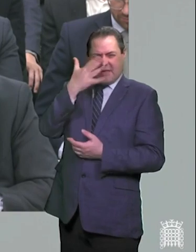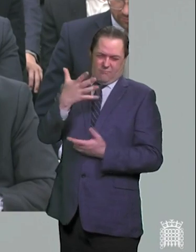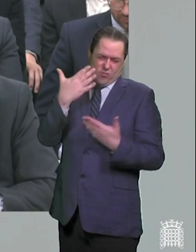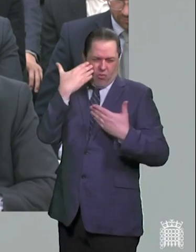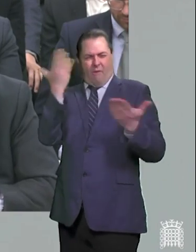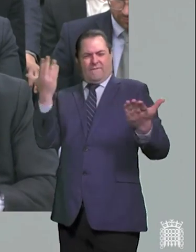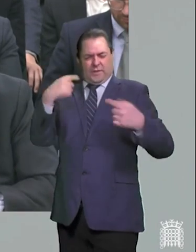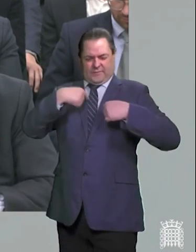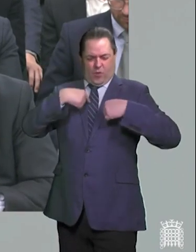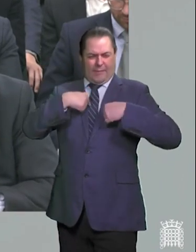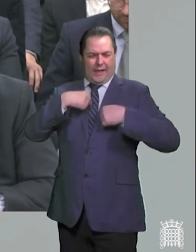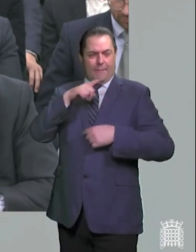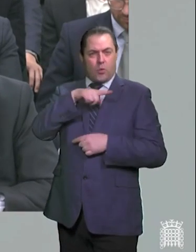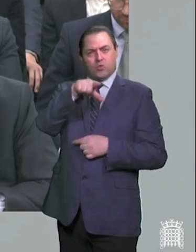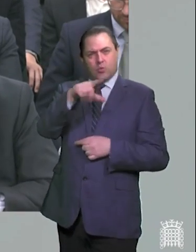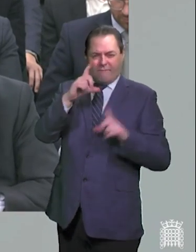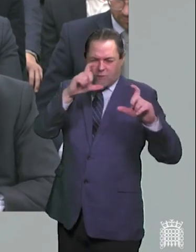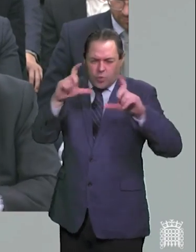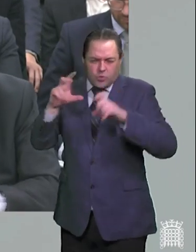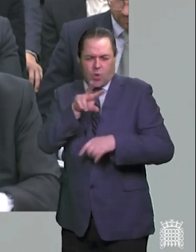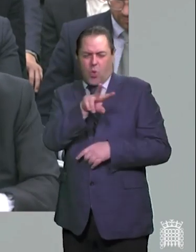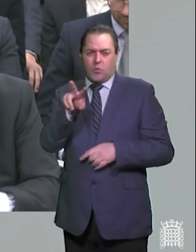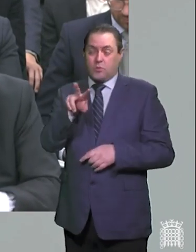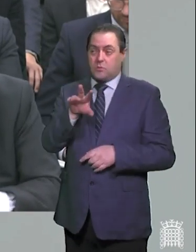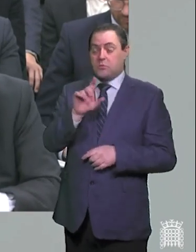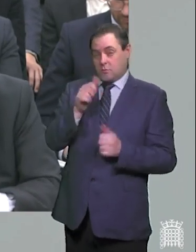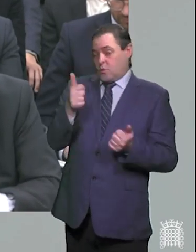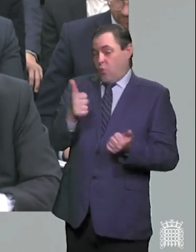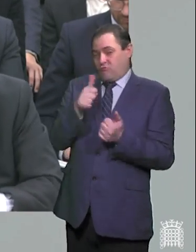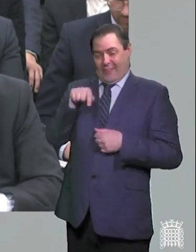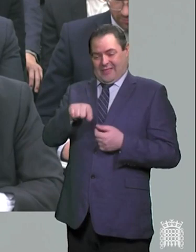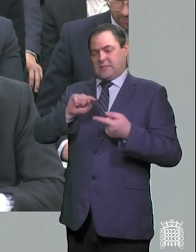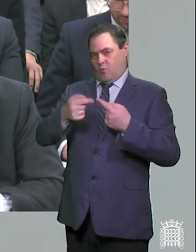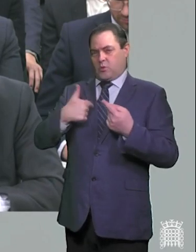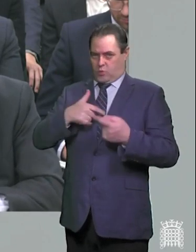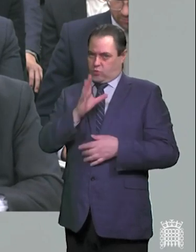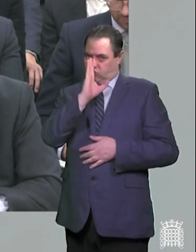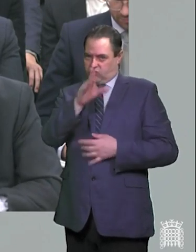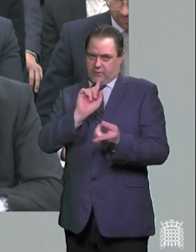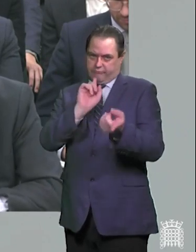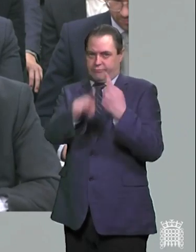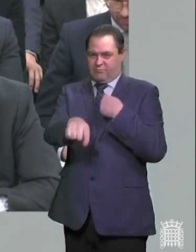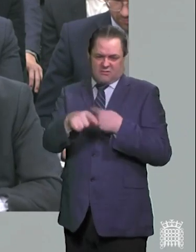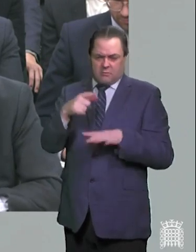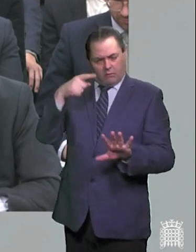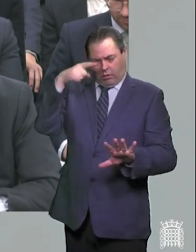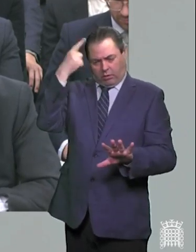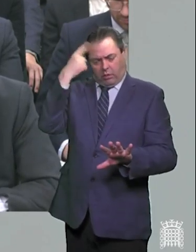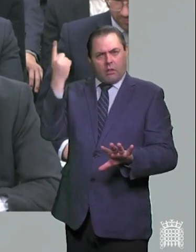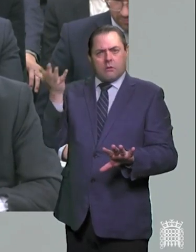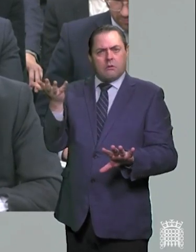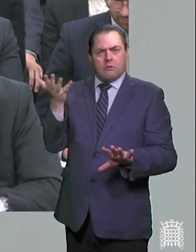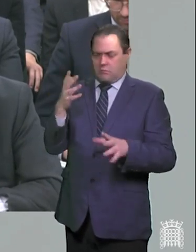obvious to me because you have the photographs. So let me deal with this point head on, because it is nonsense.